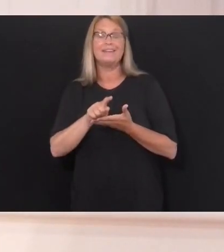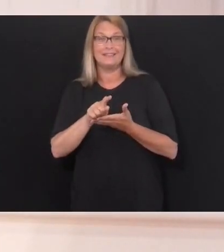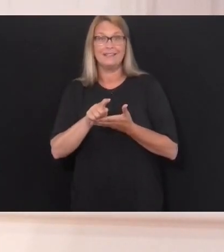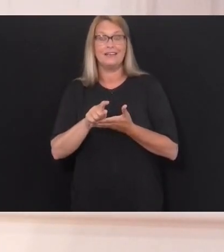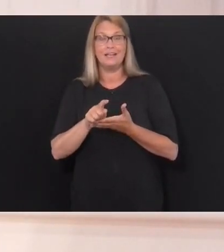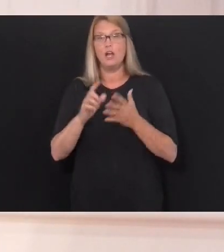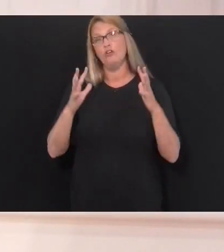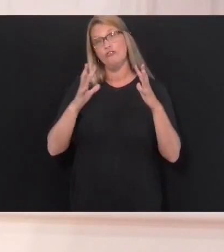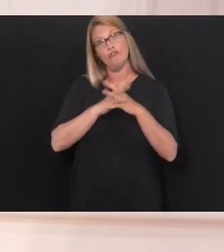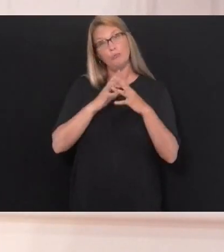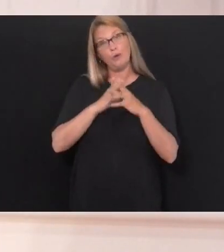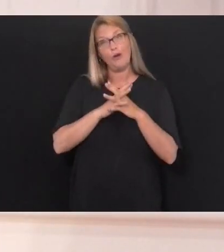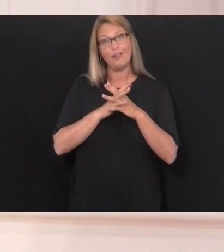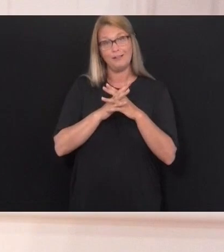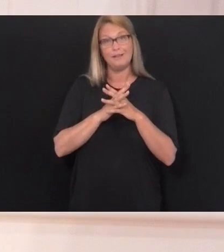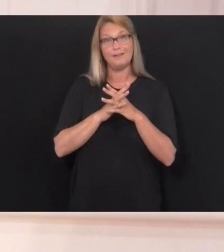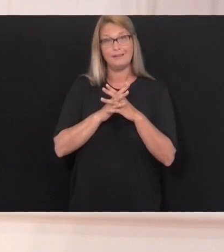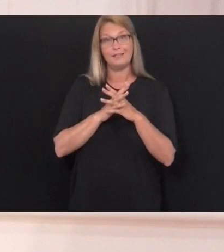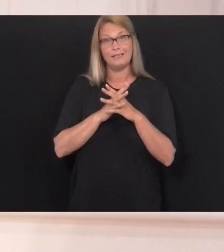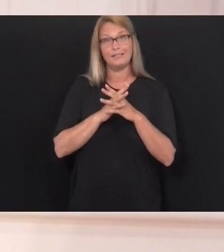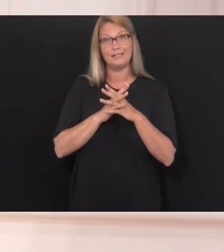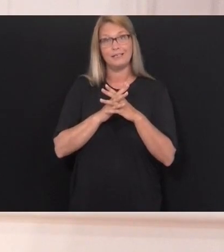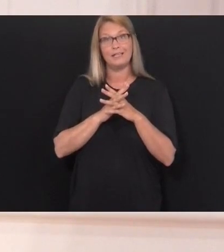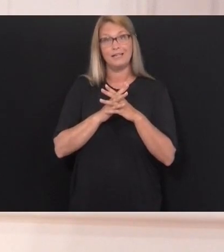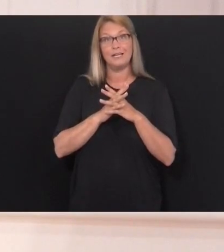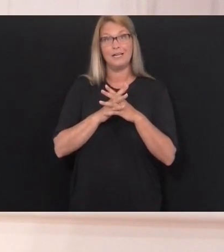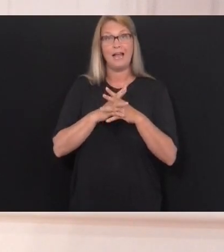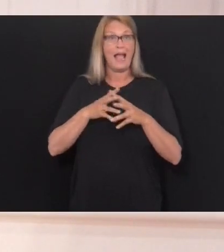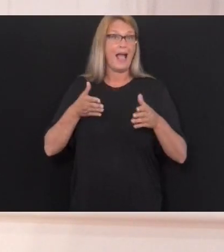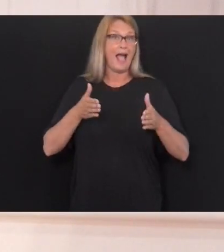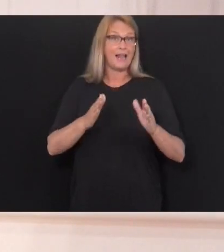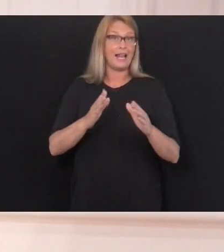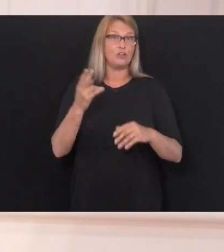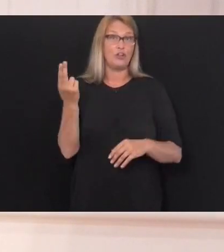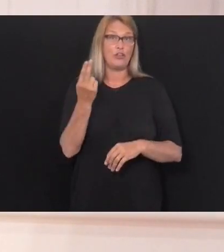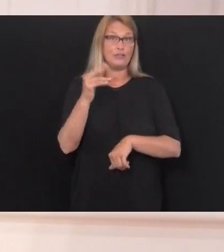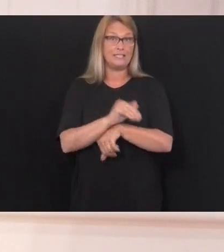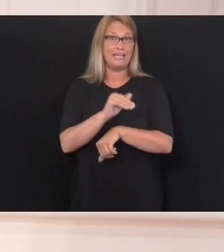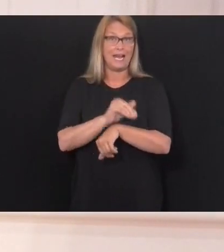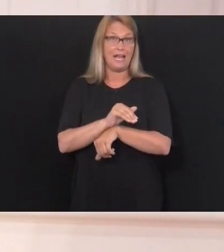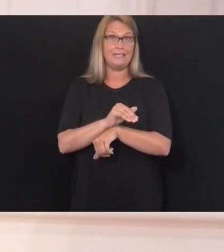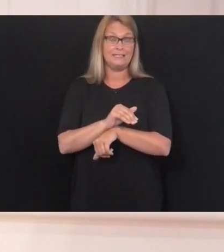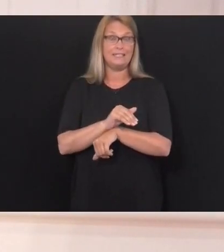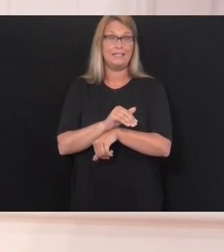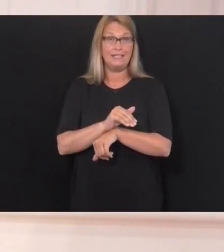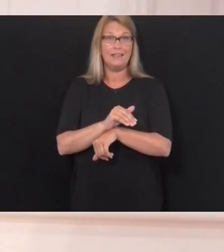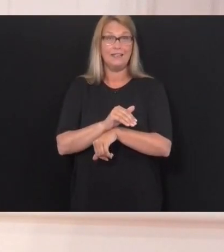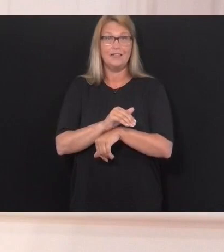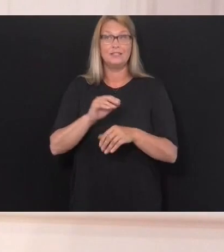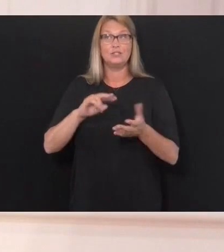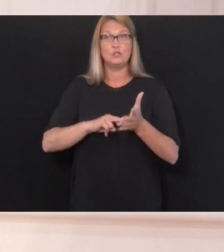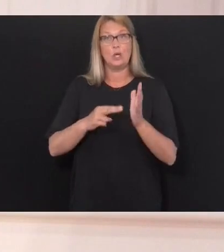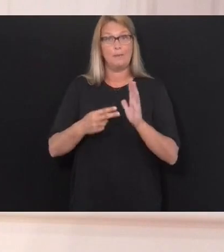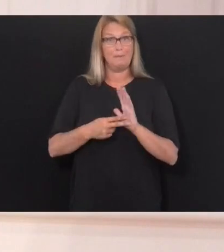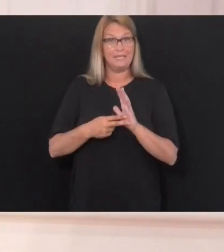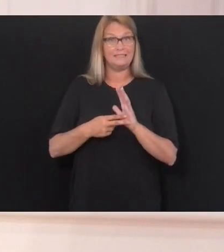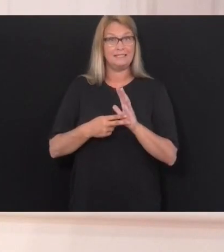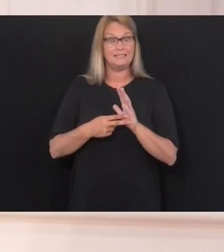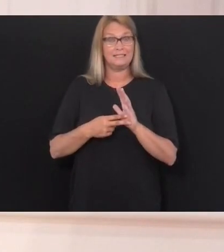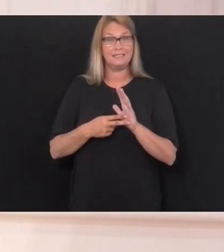Bernie's going to give you a whole bunch of information in regard to sports. When I came today, and I'm coming right into